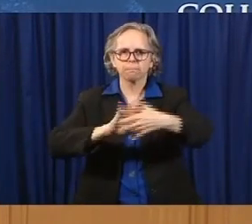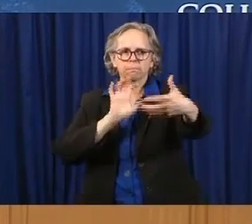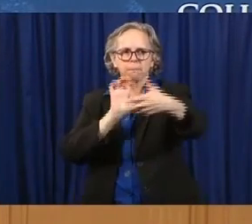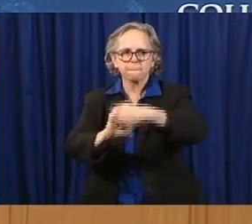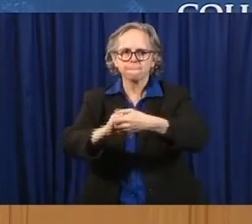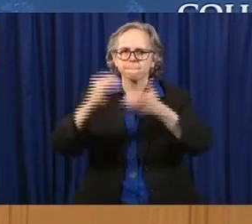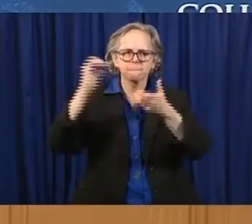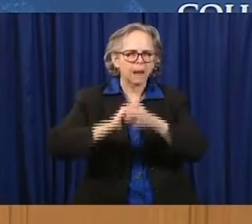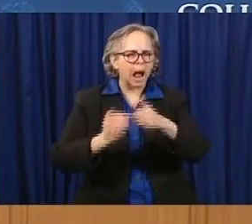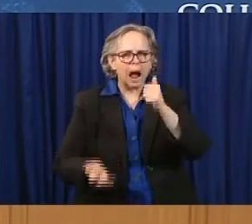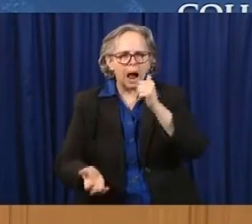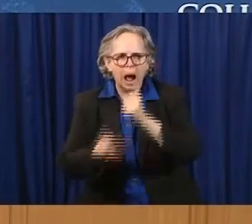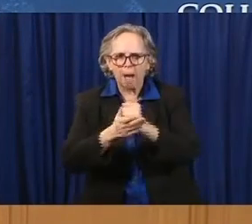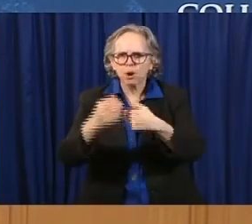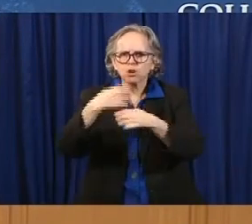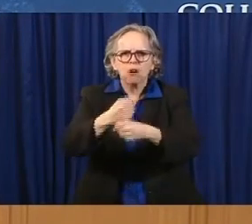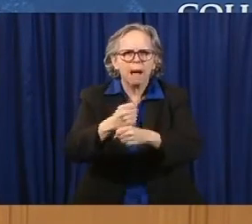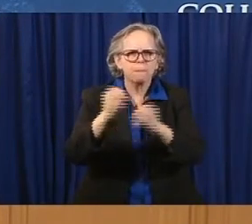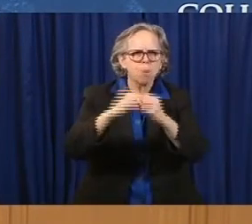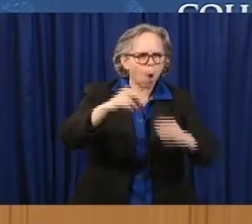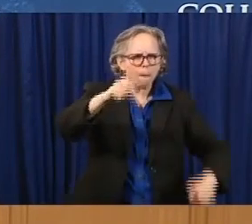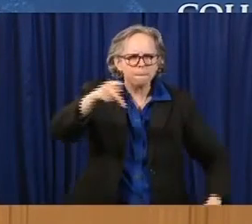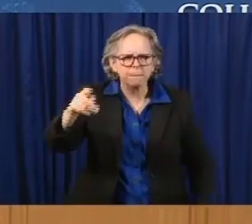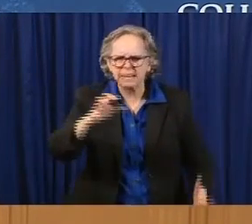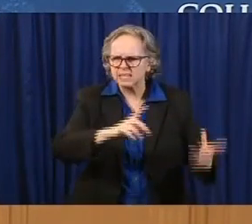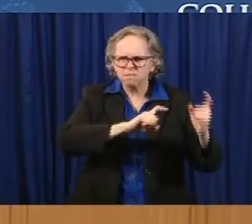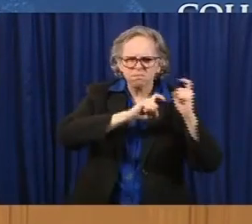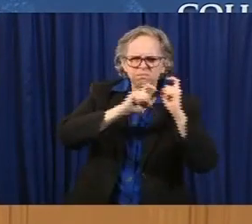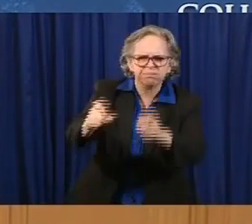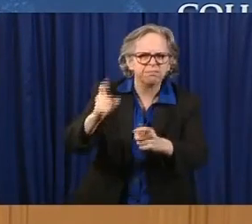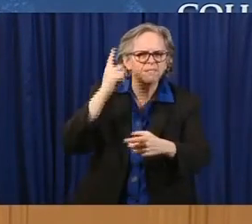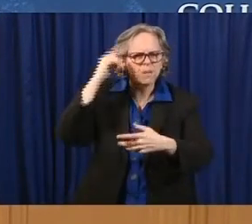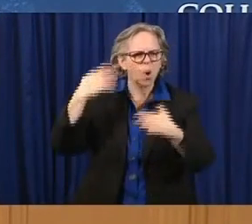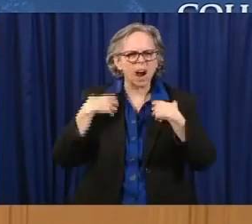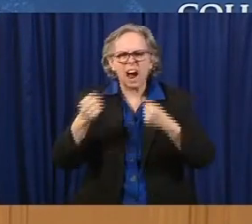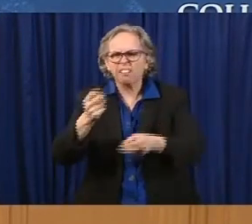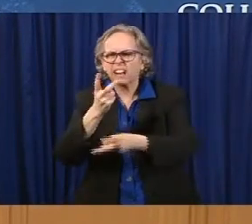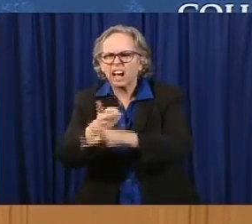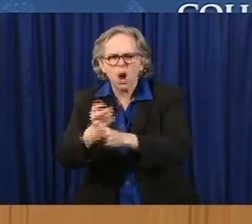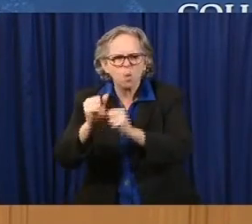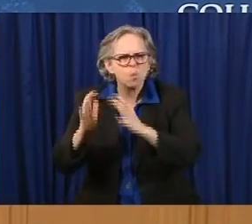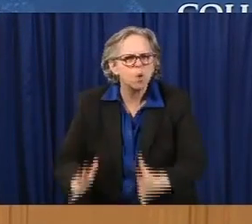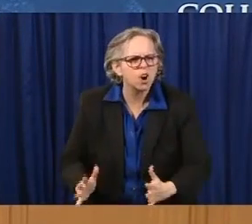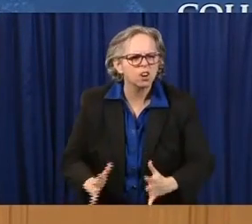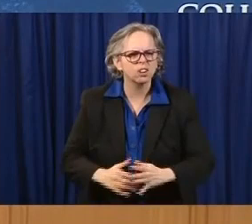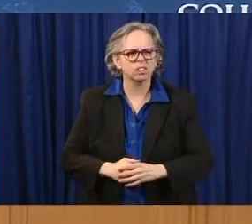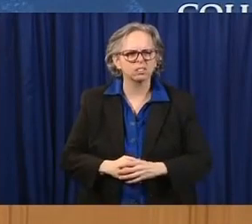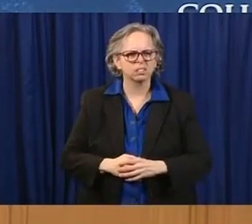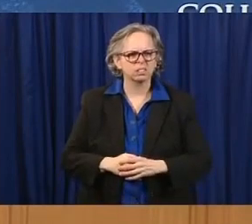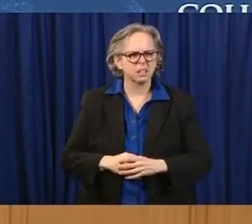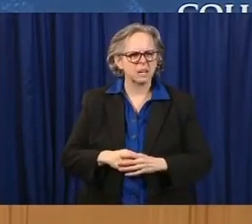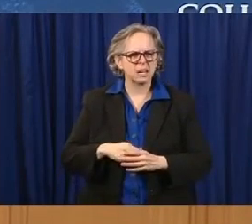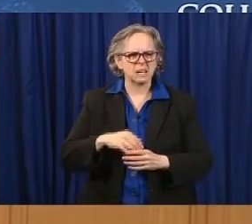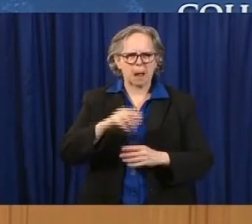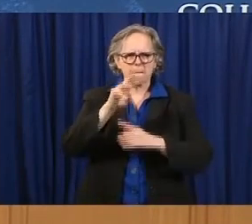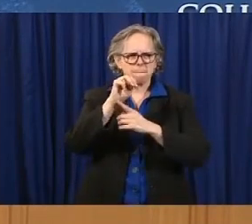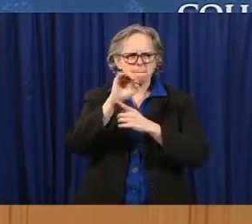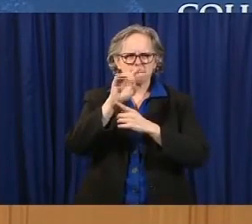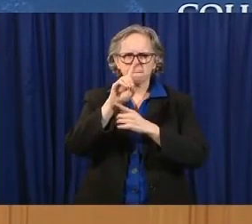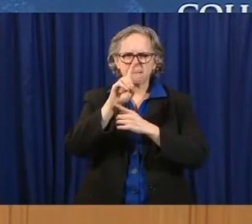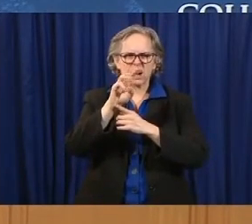for our frontline healthcare workers to protect them. Middle West and Watershed moved from